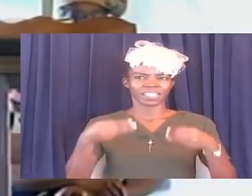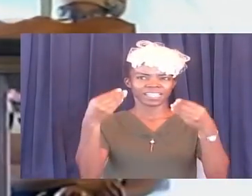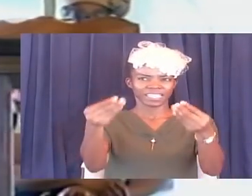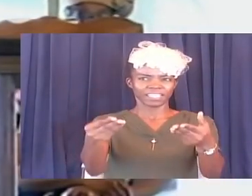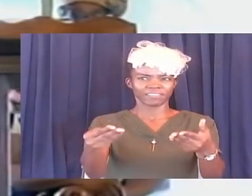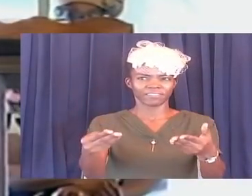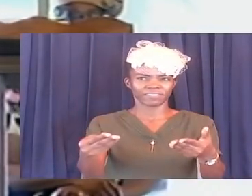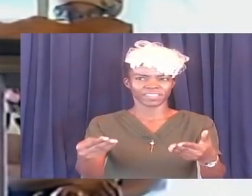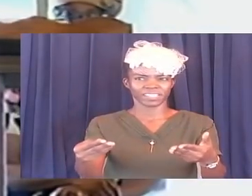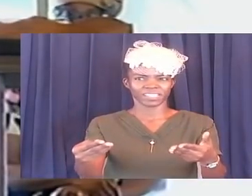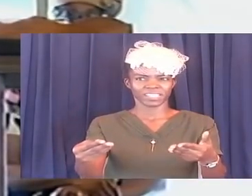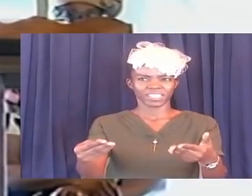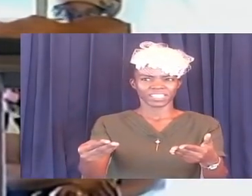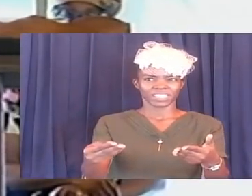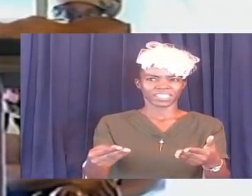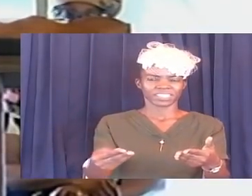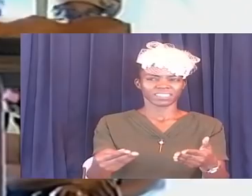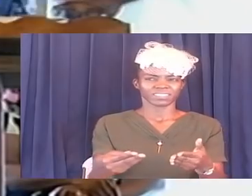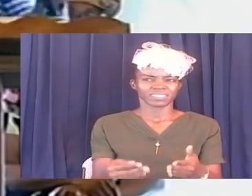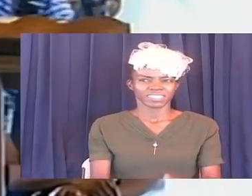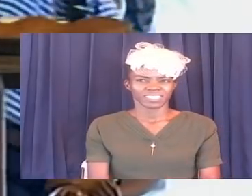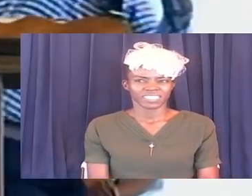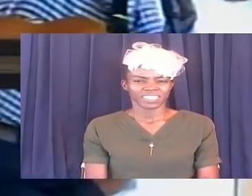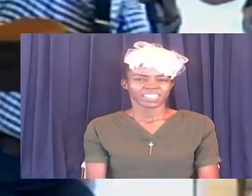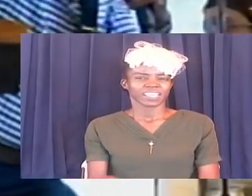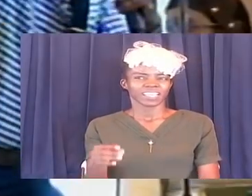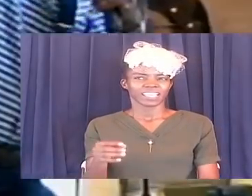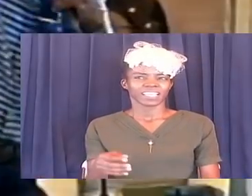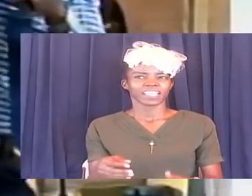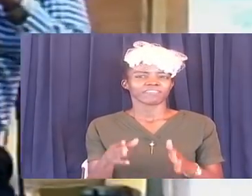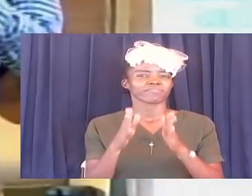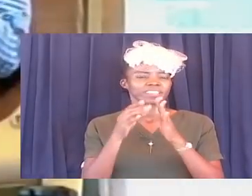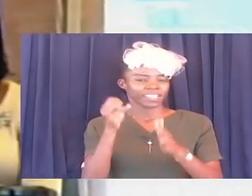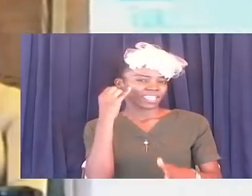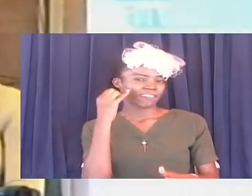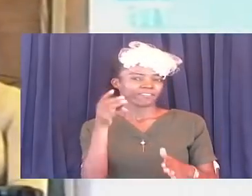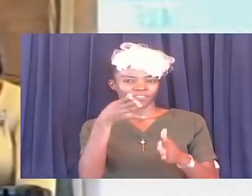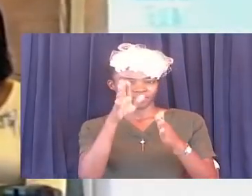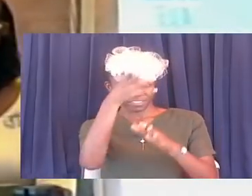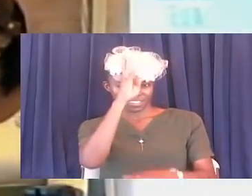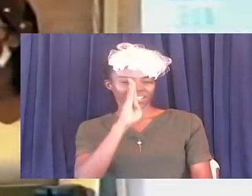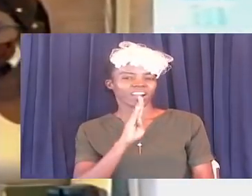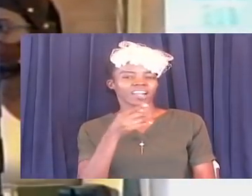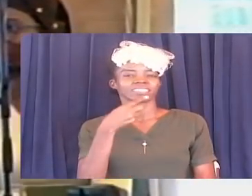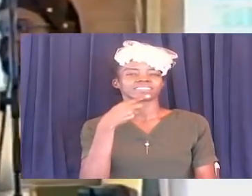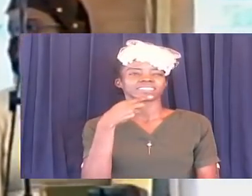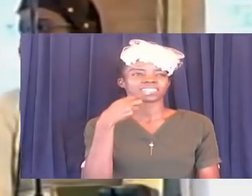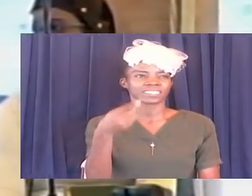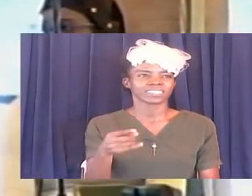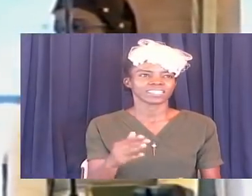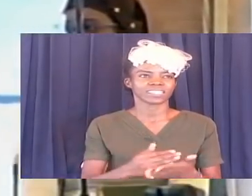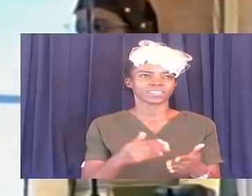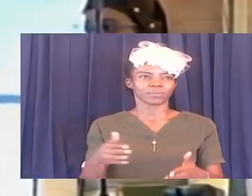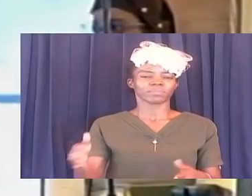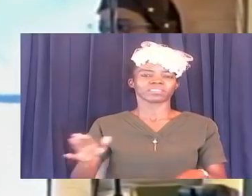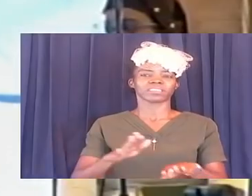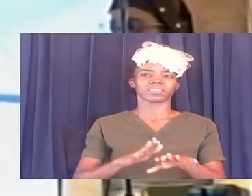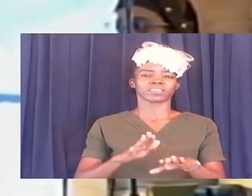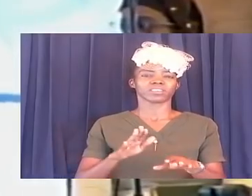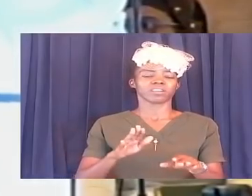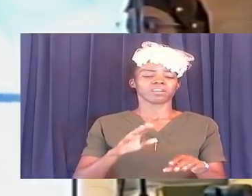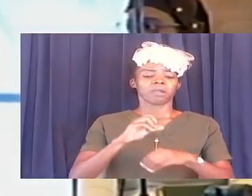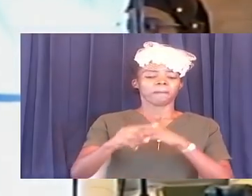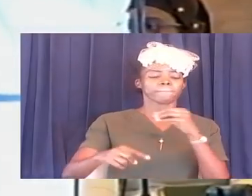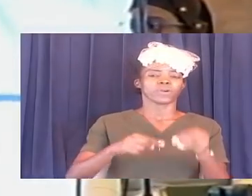hallelujah. If he should say something on your behalf, what is it that the Lord would be saying about